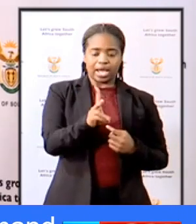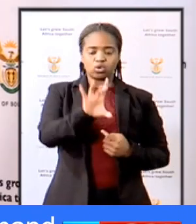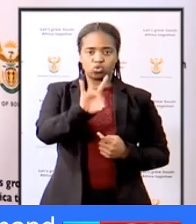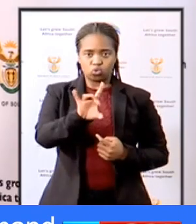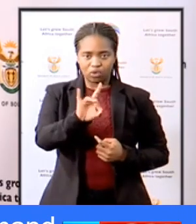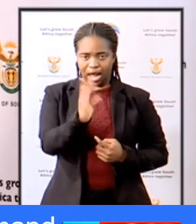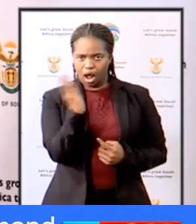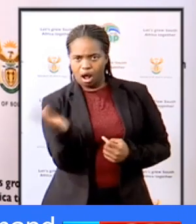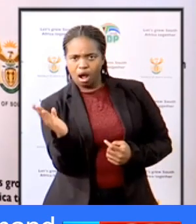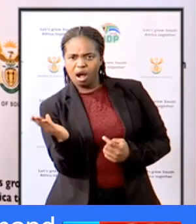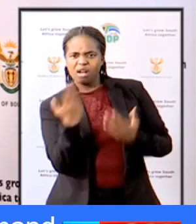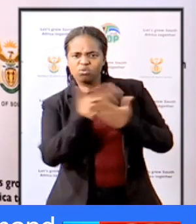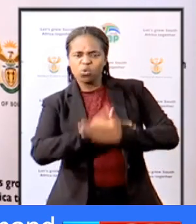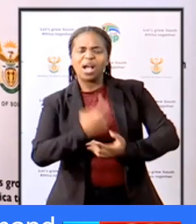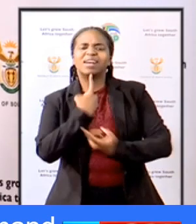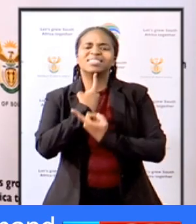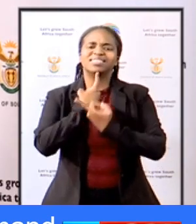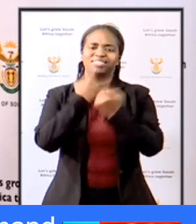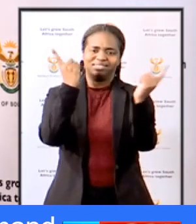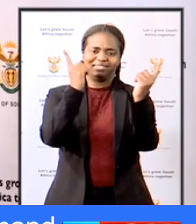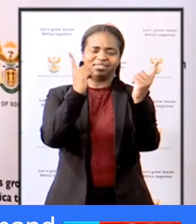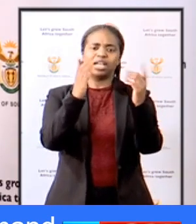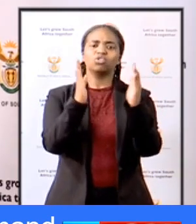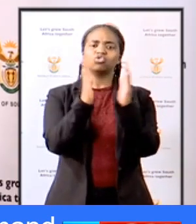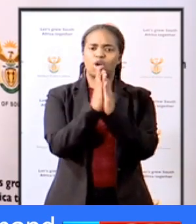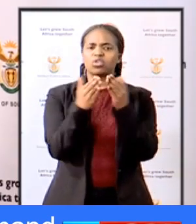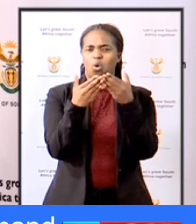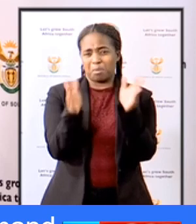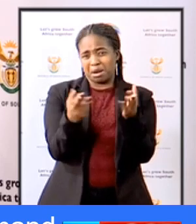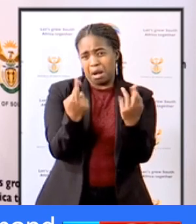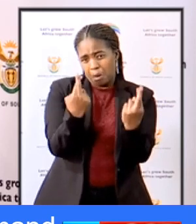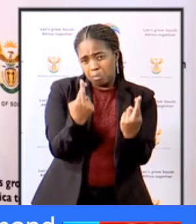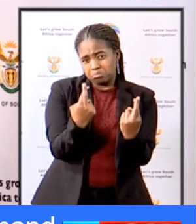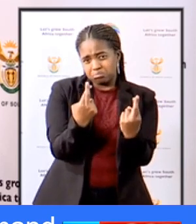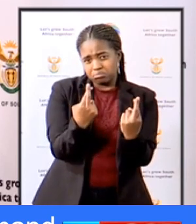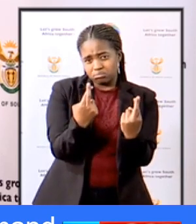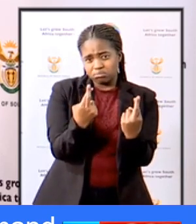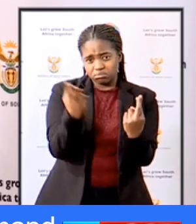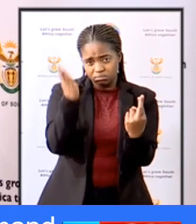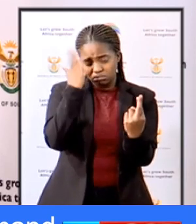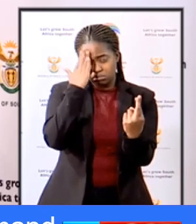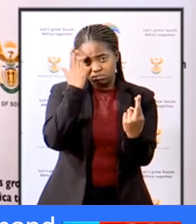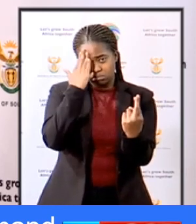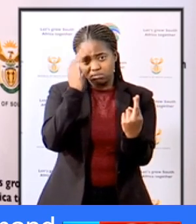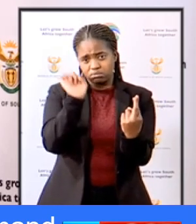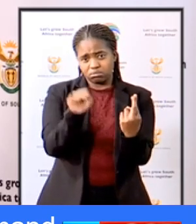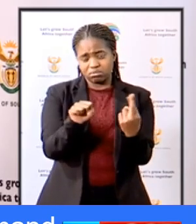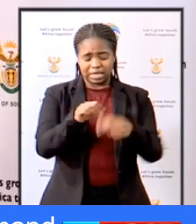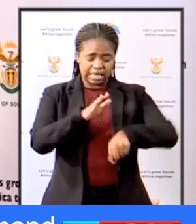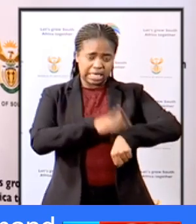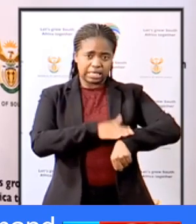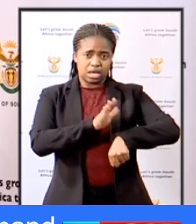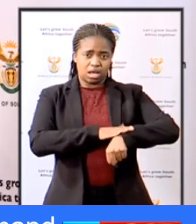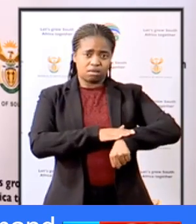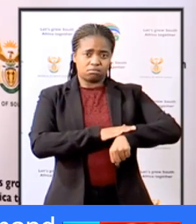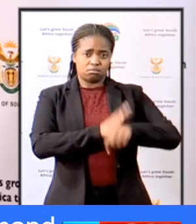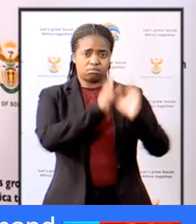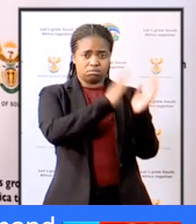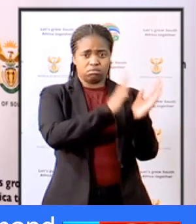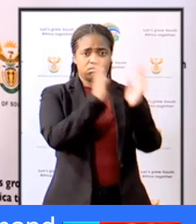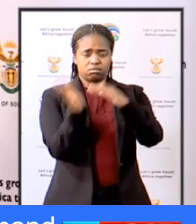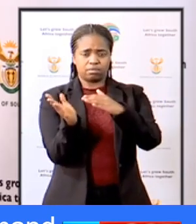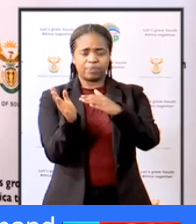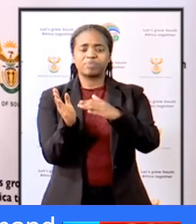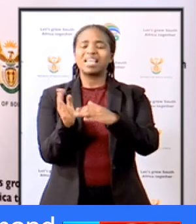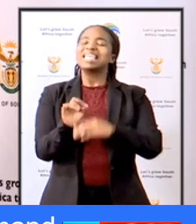then spoke on this matter. I hope that you are aware of these timelines, Vuyo.